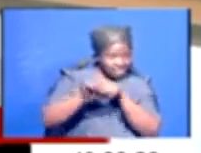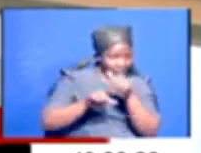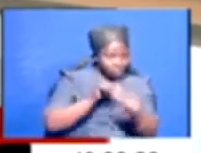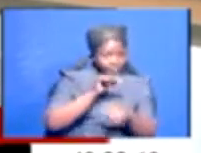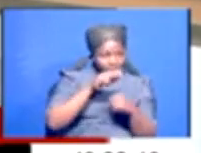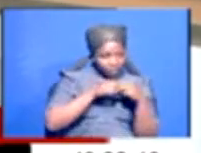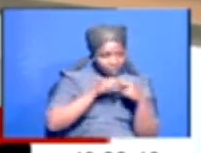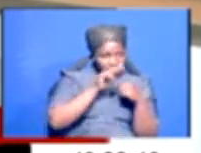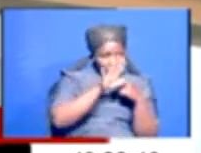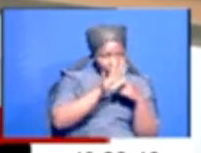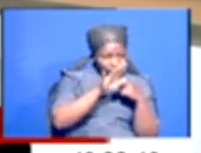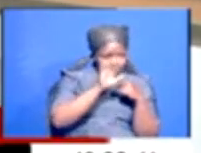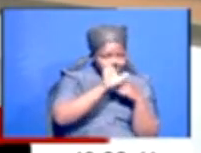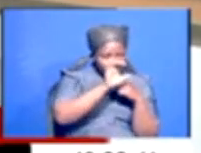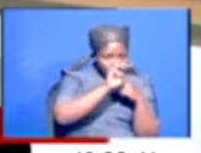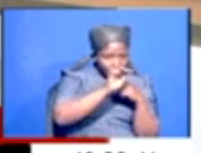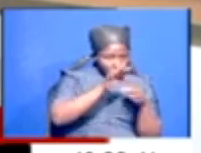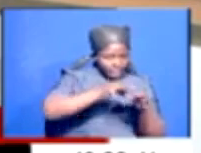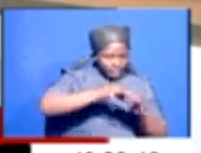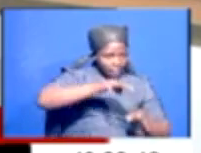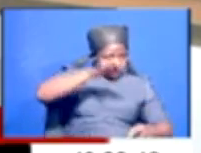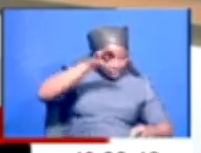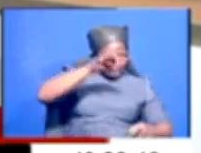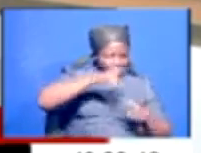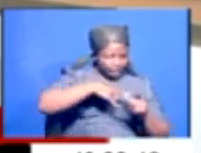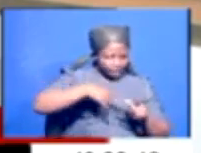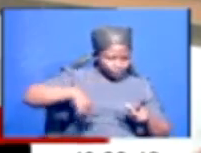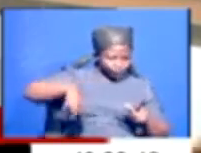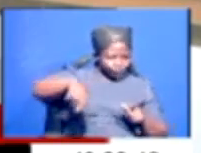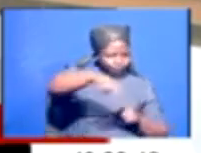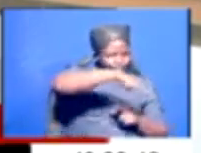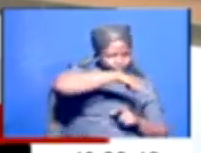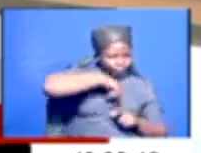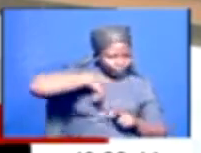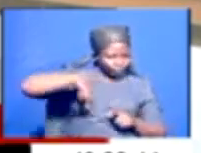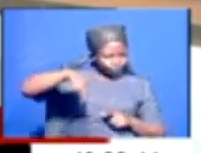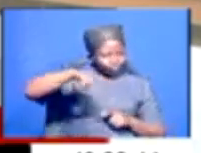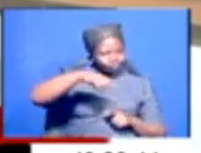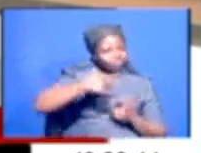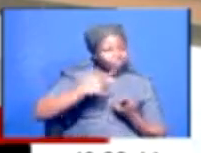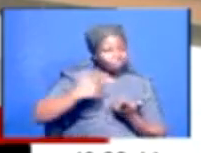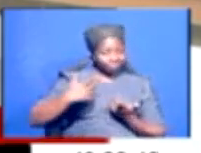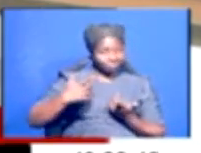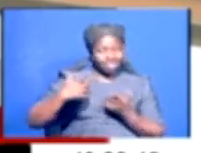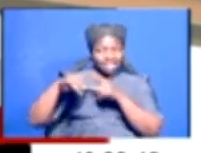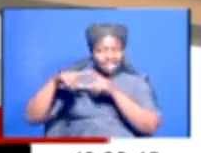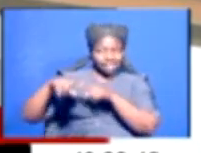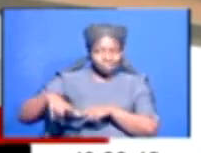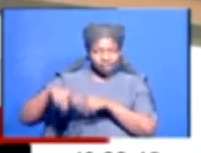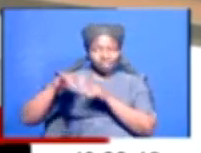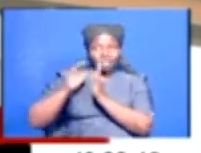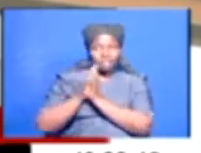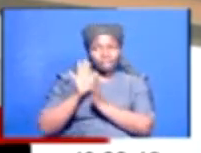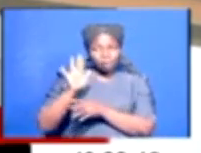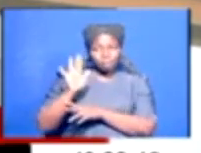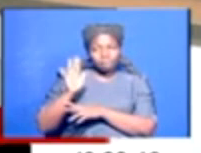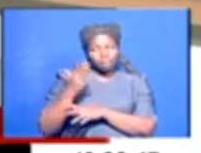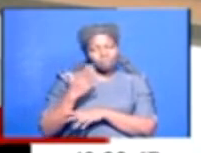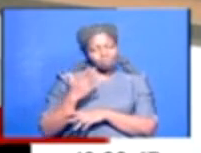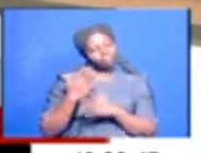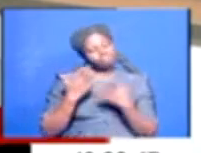75 centimeters high, then, I mean, the circumference can be on your choice. Depend on your body. Is there